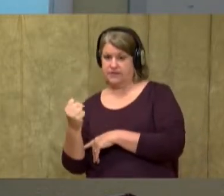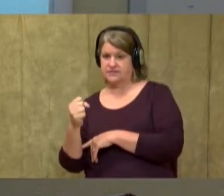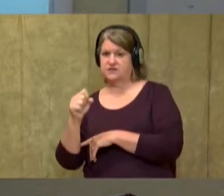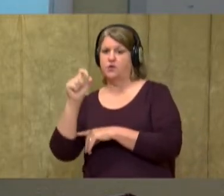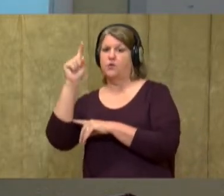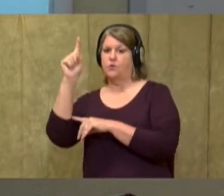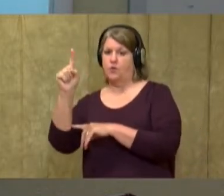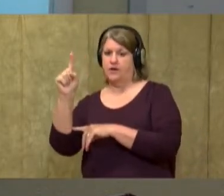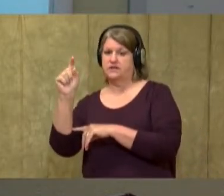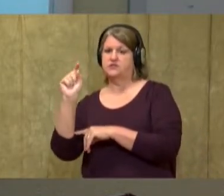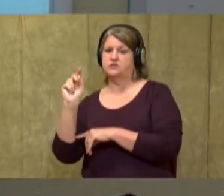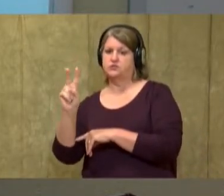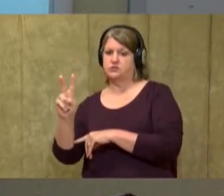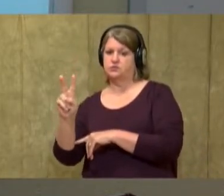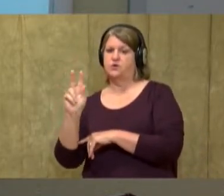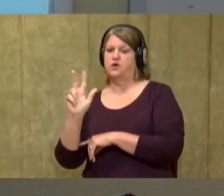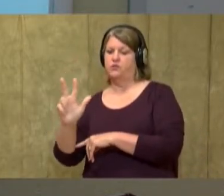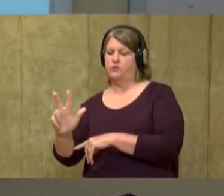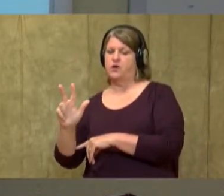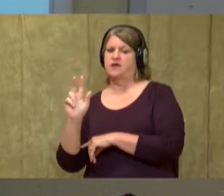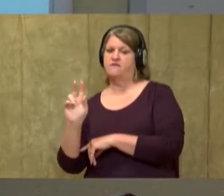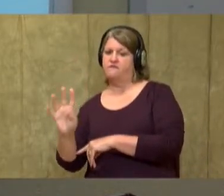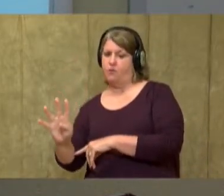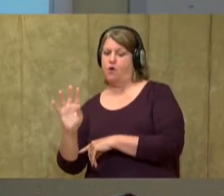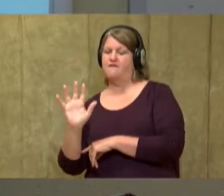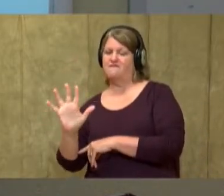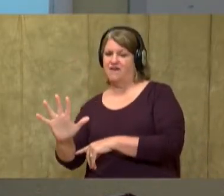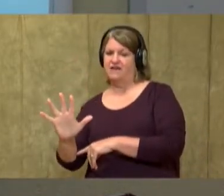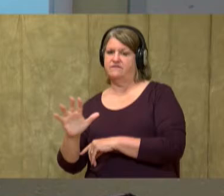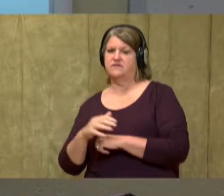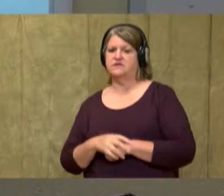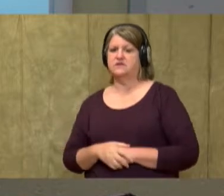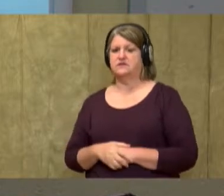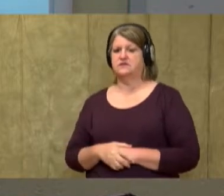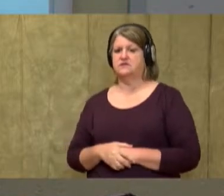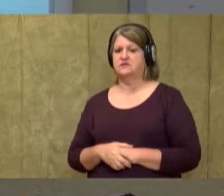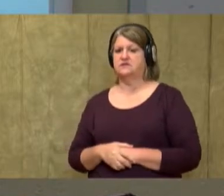1, 2, 3, 4, 5.